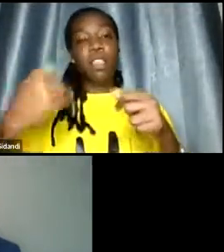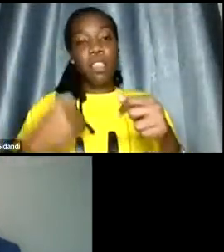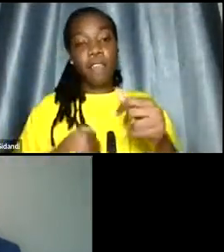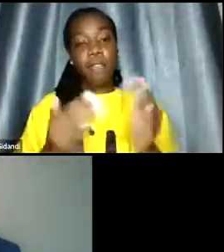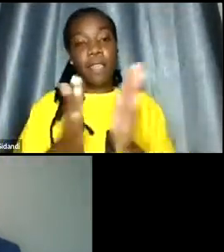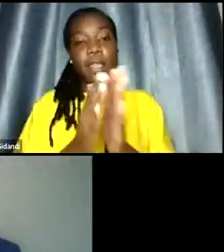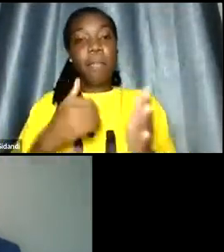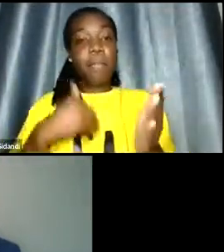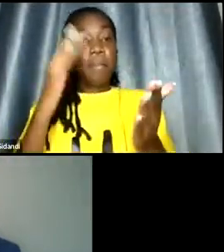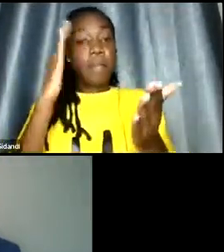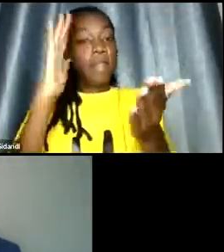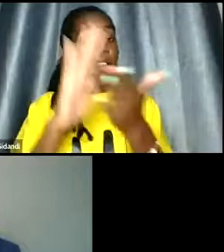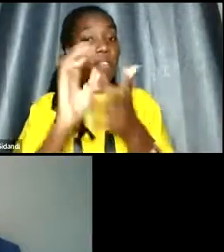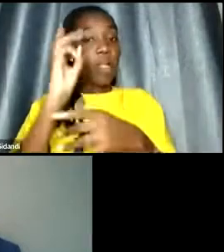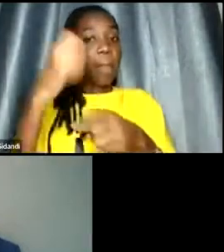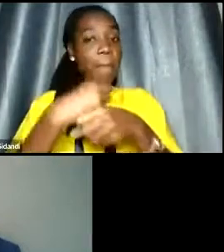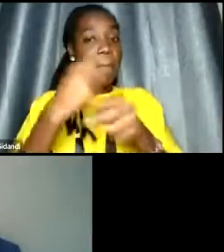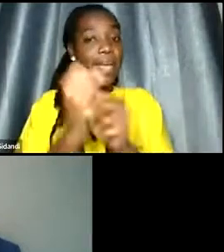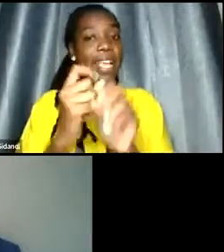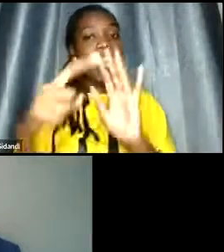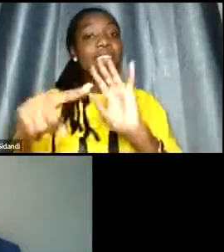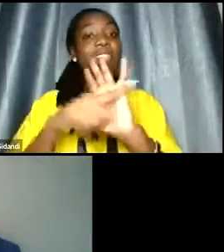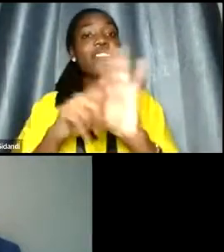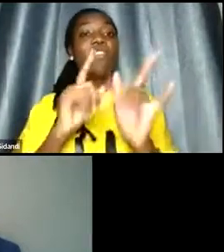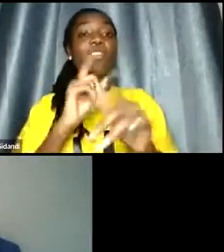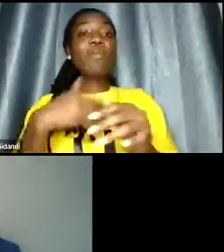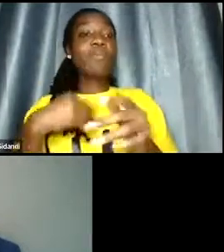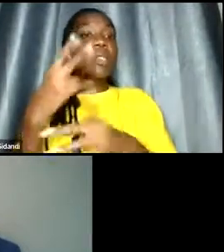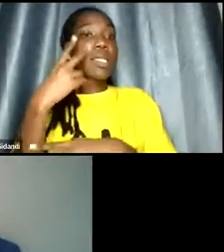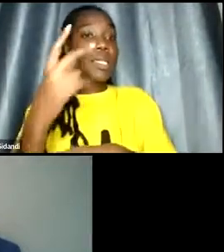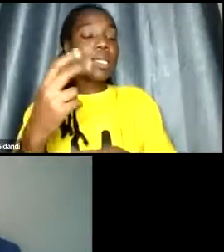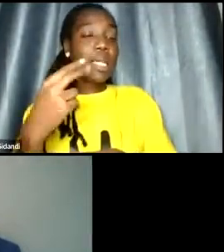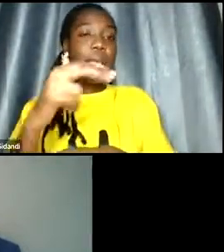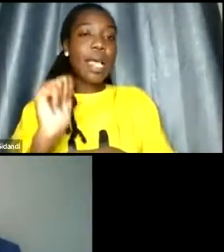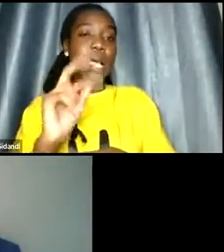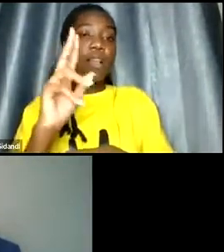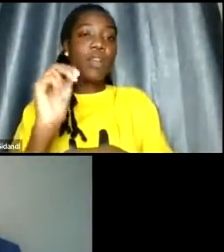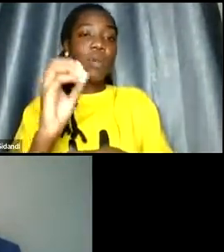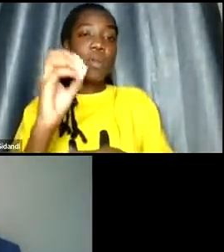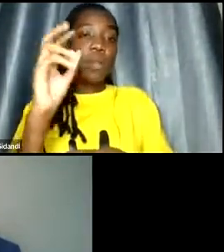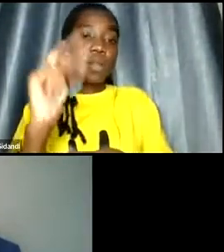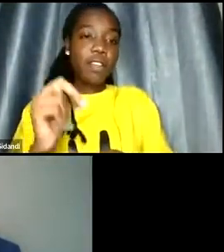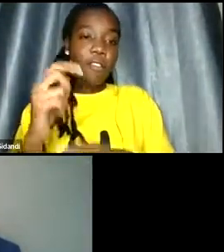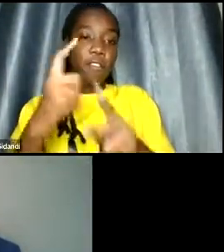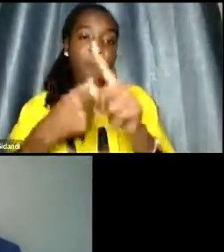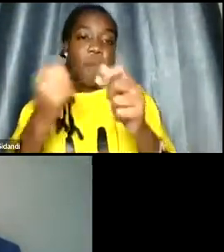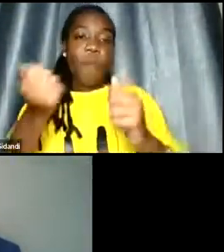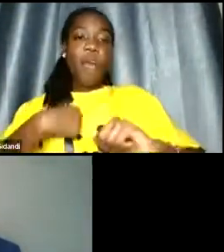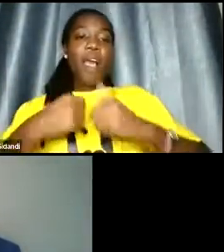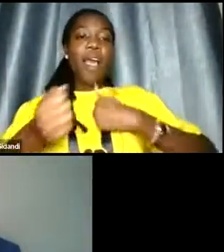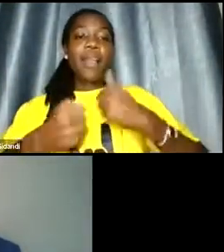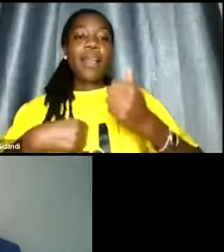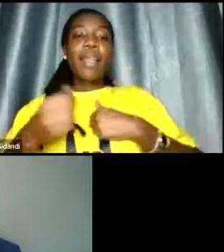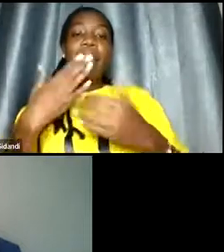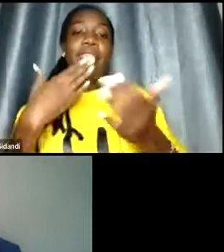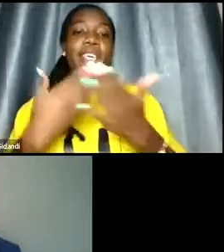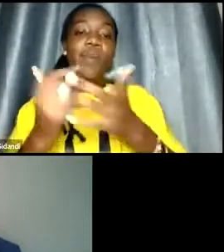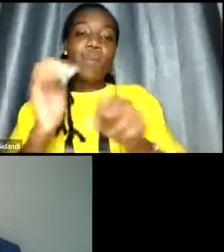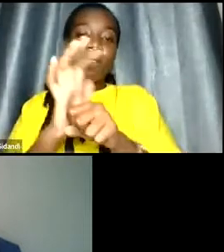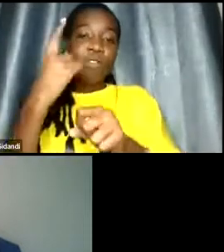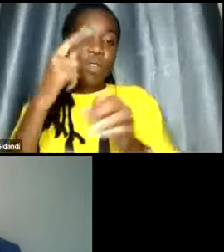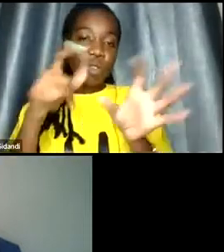a difference. So, oh yeah, I've seen Aaron Turamio from Rwanda. Thank you, Aaron, for joining us. Asante sana.